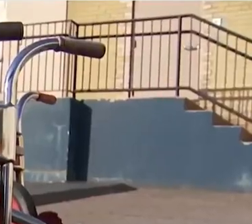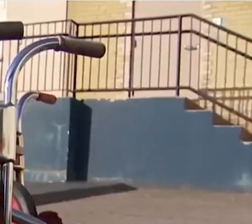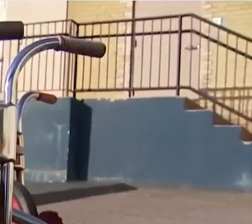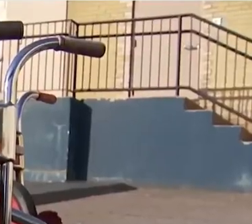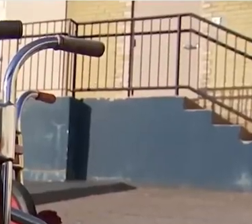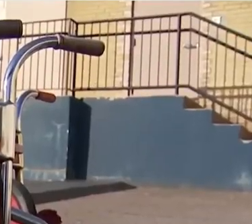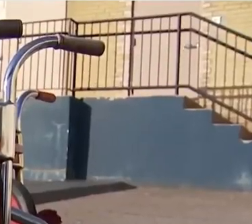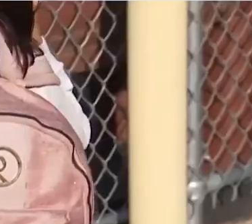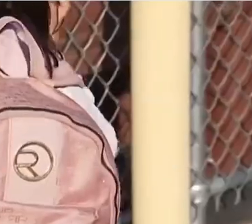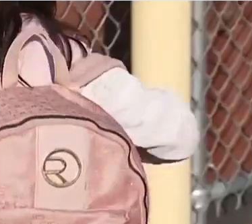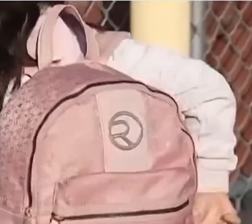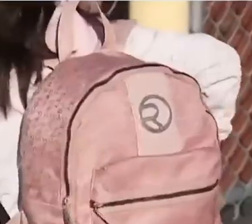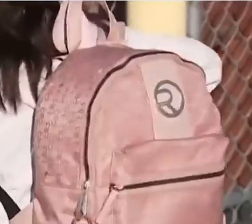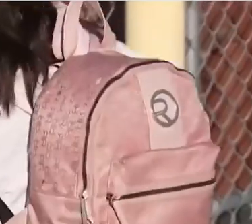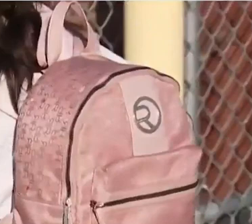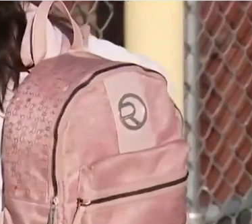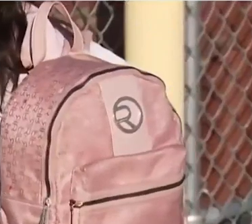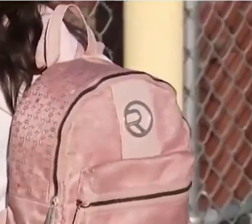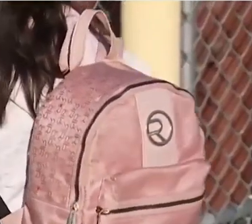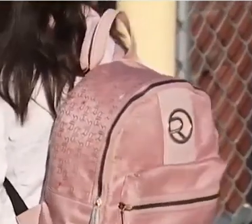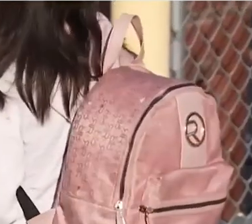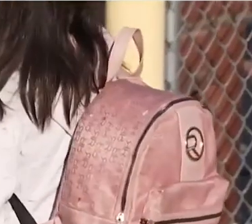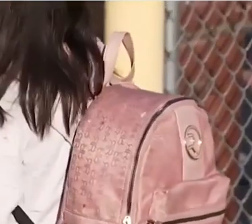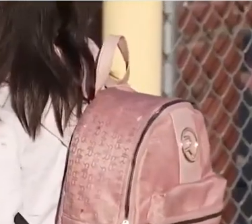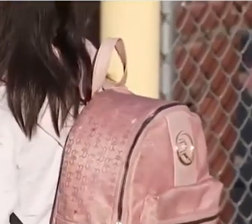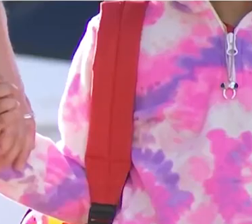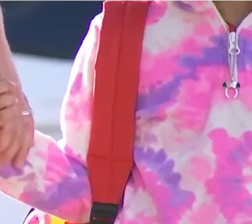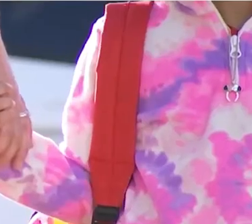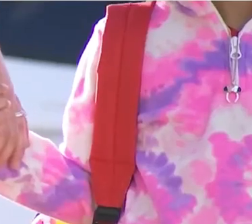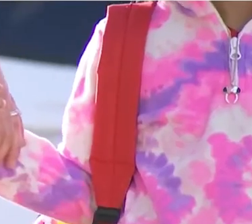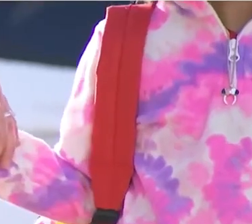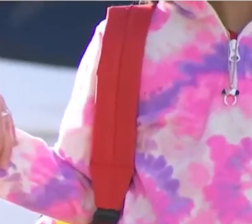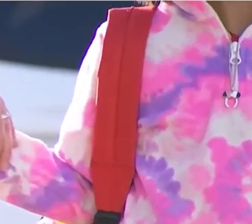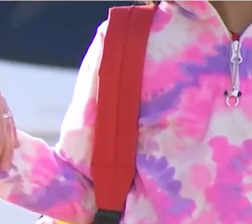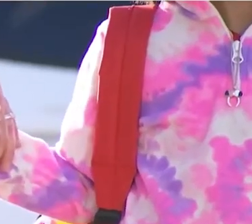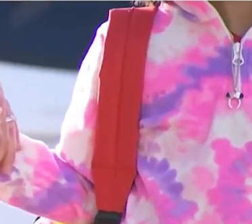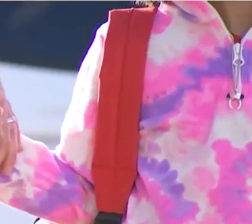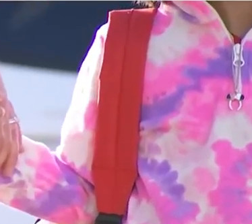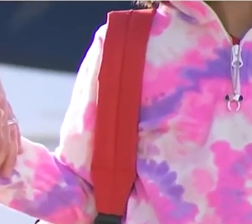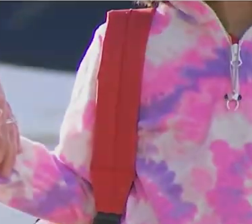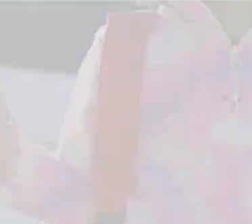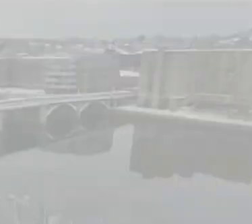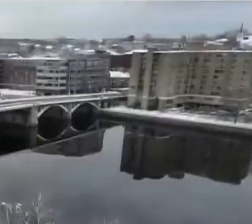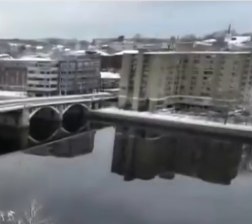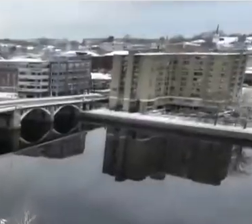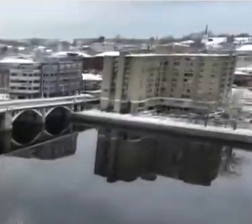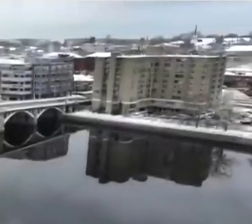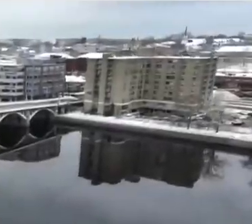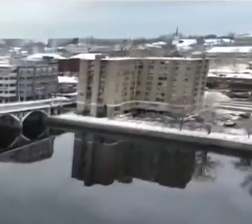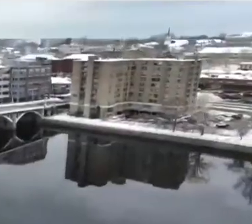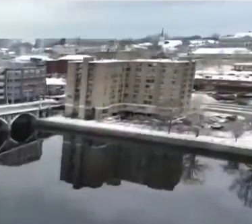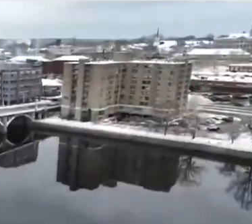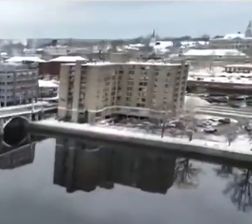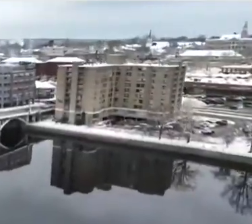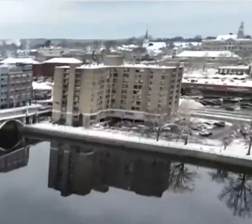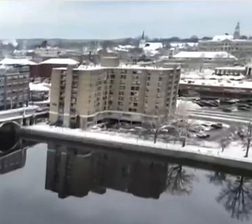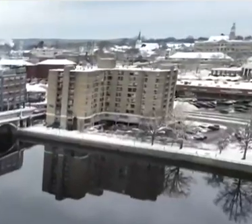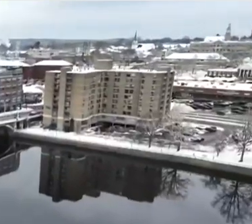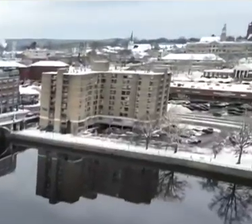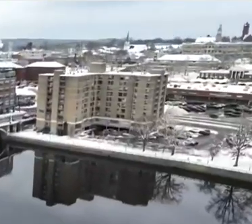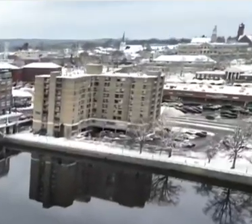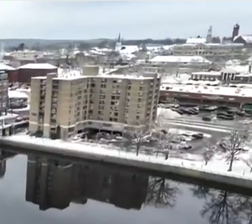the threshold at 85%. So there's about 4,000 households that would benefit from this. Now, housing is obviously another key area of